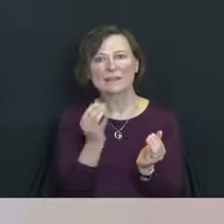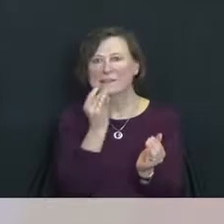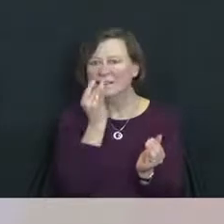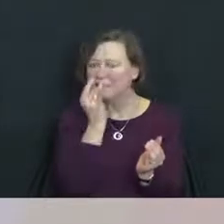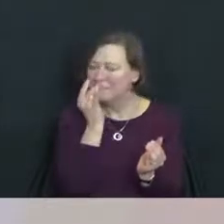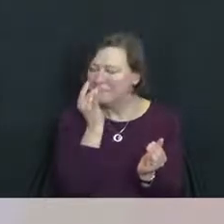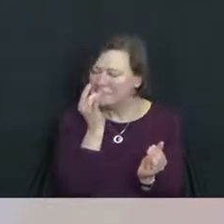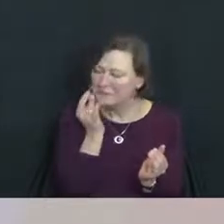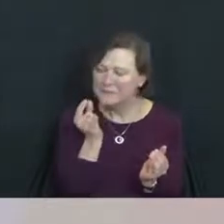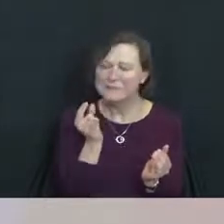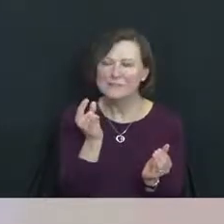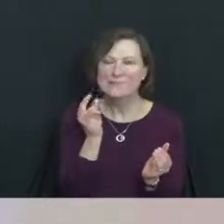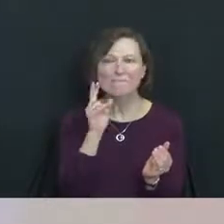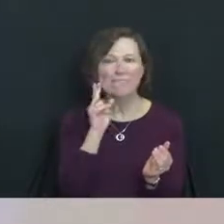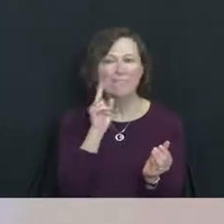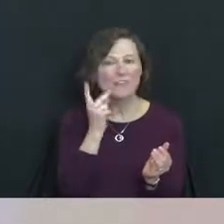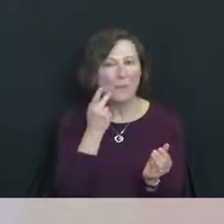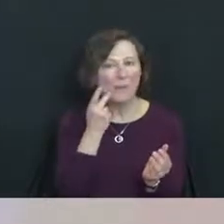Delicious vegetables